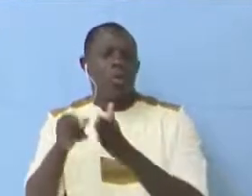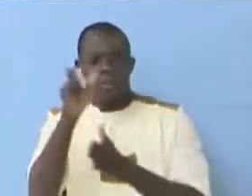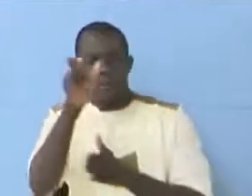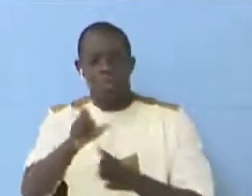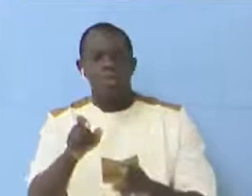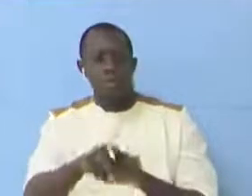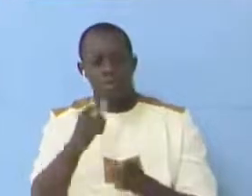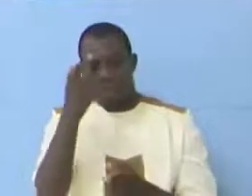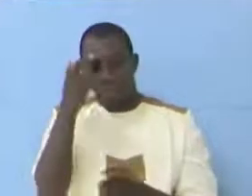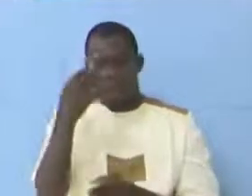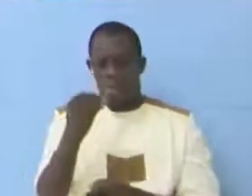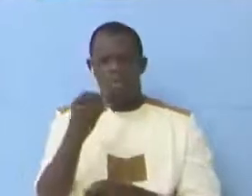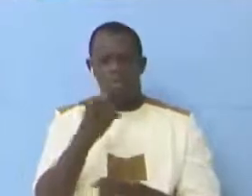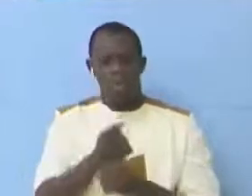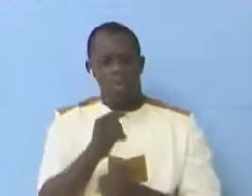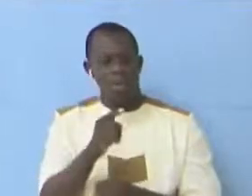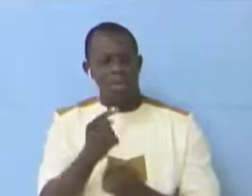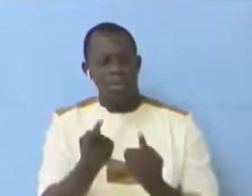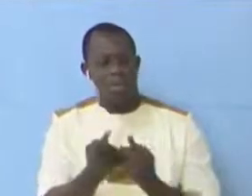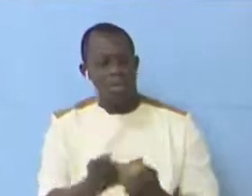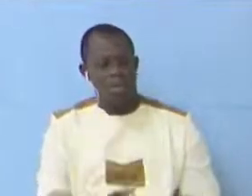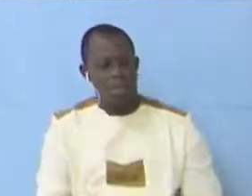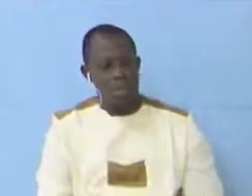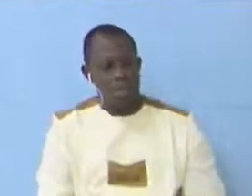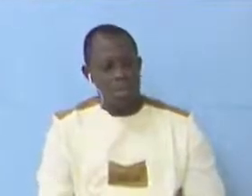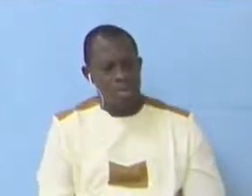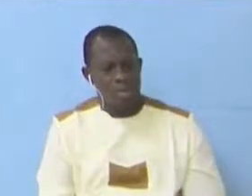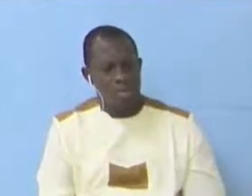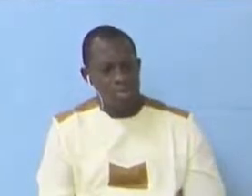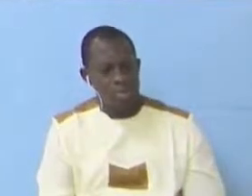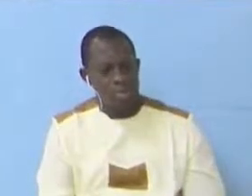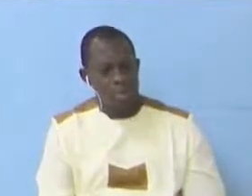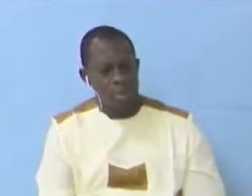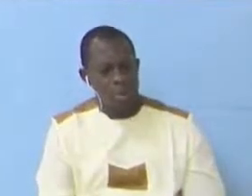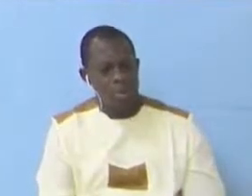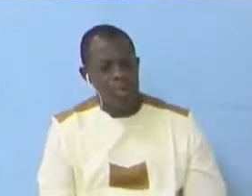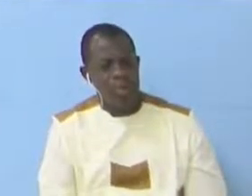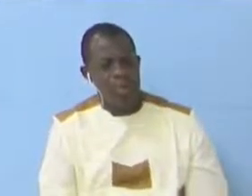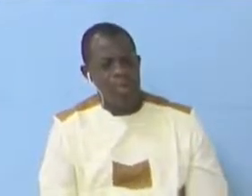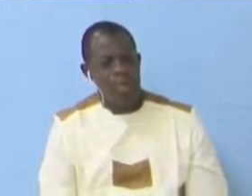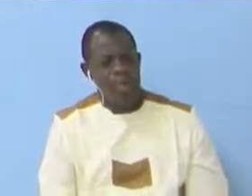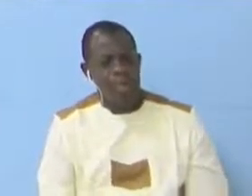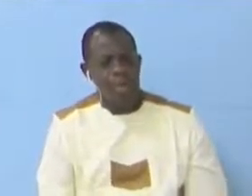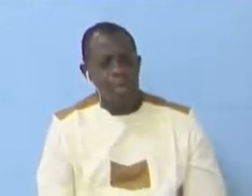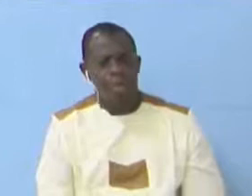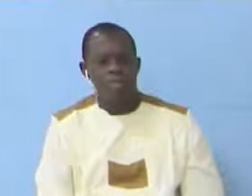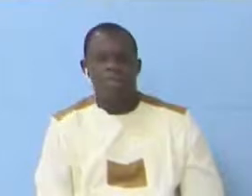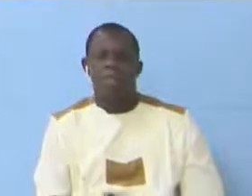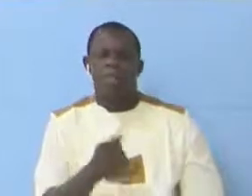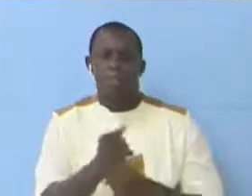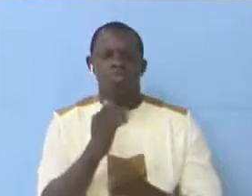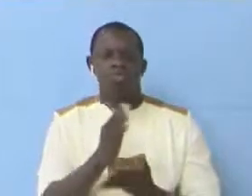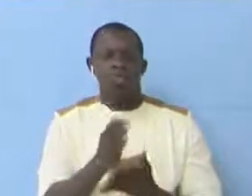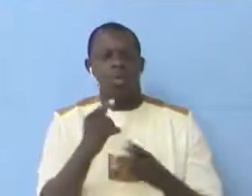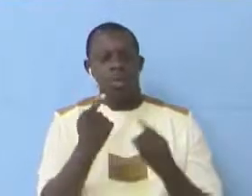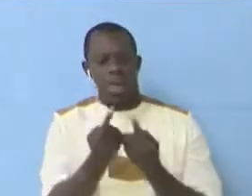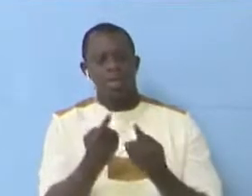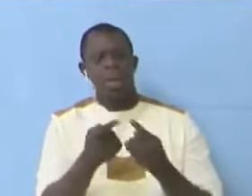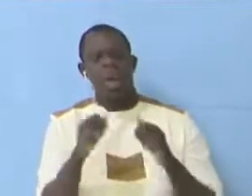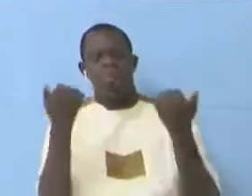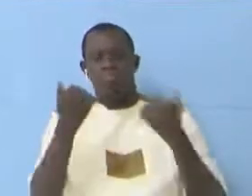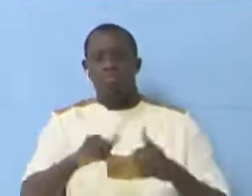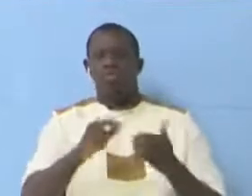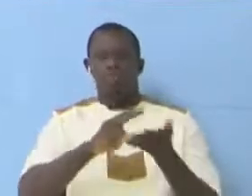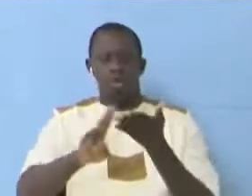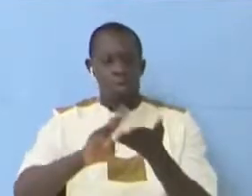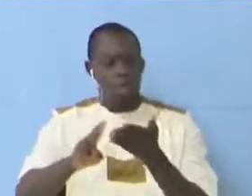how would I put it, either restore sanity or discuss as to... But at this time, lots of tortures